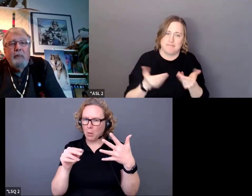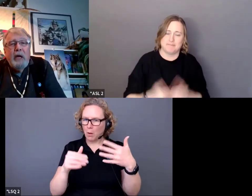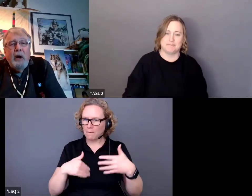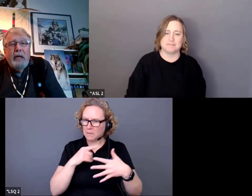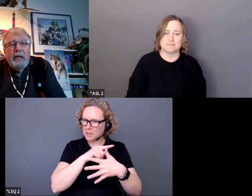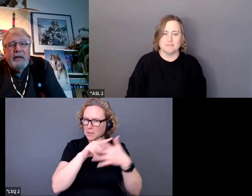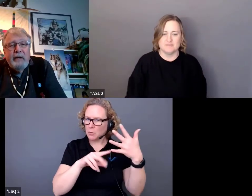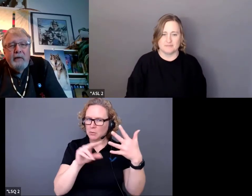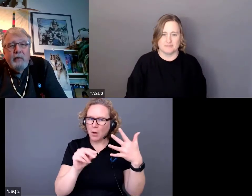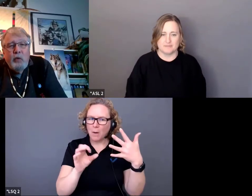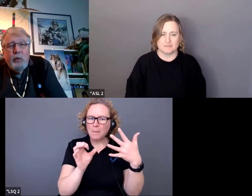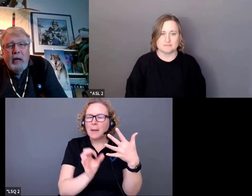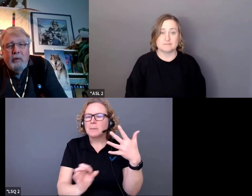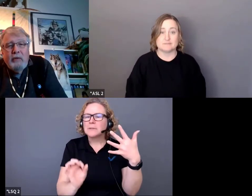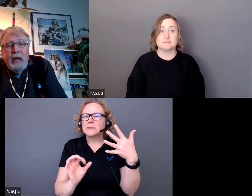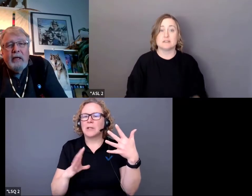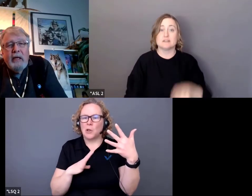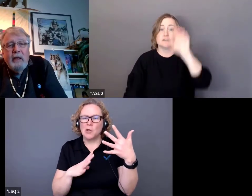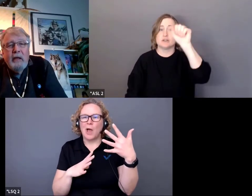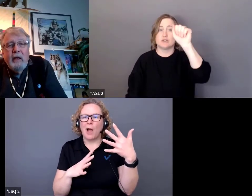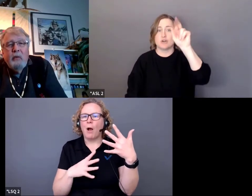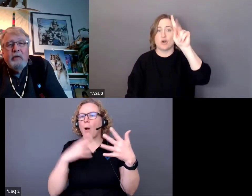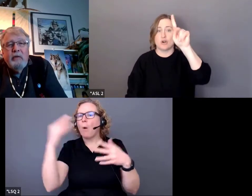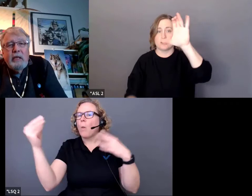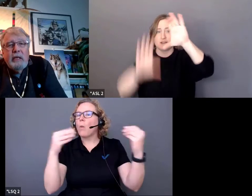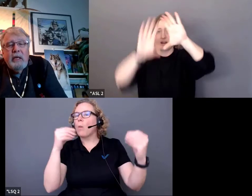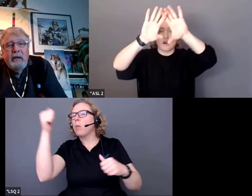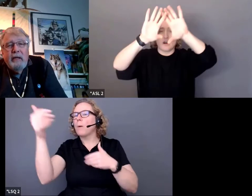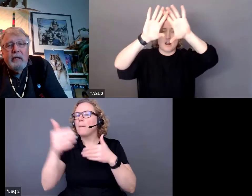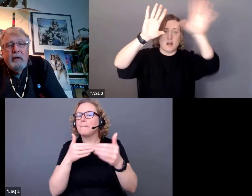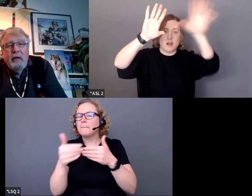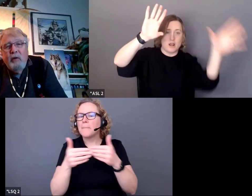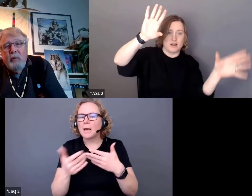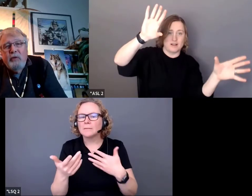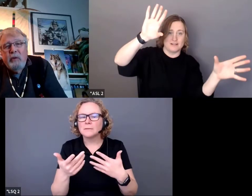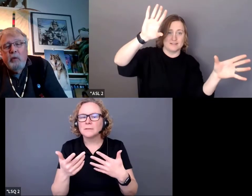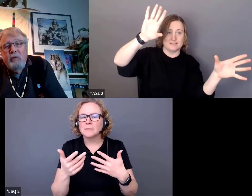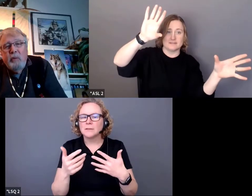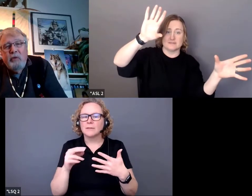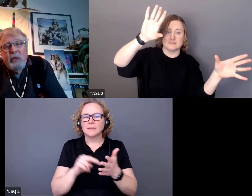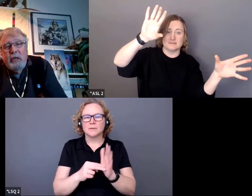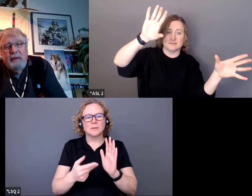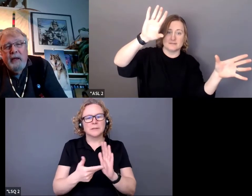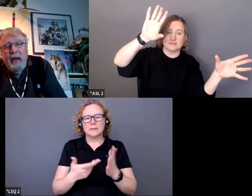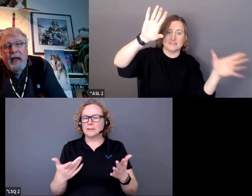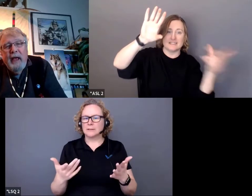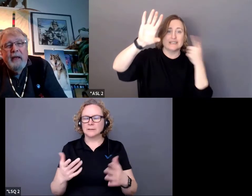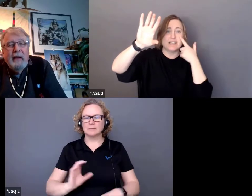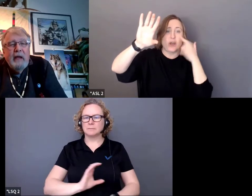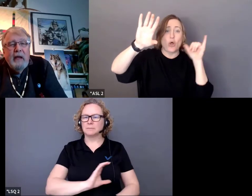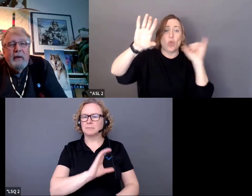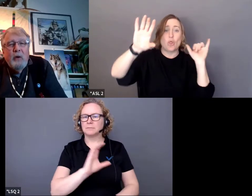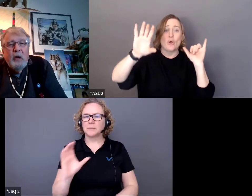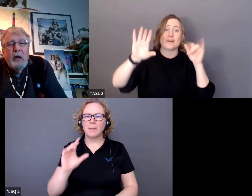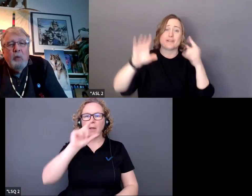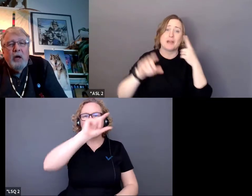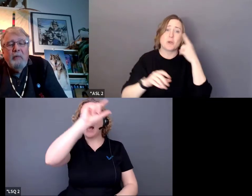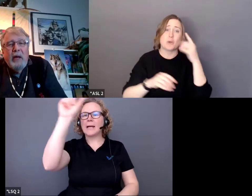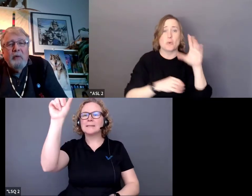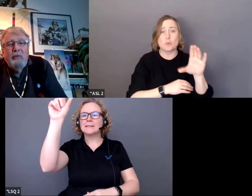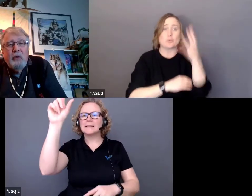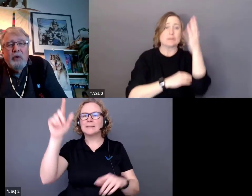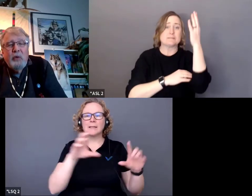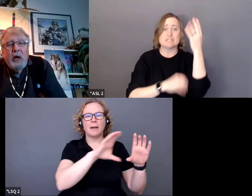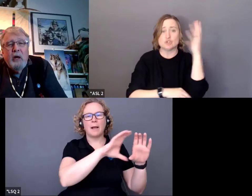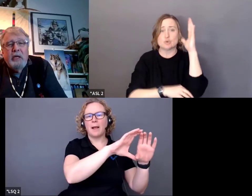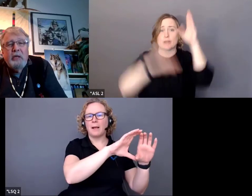So from the Arctic to the outside, we see almost a Christmas tree, or what I